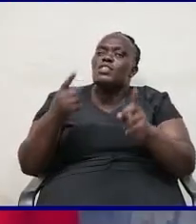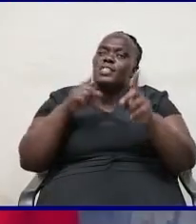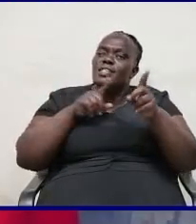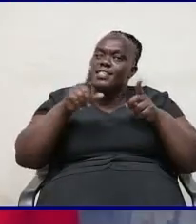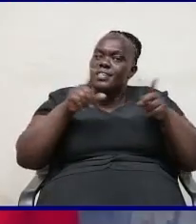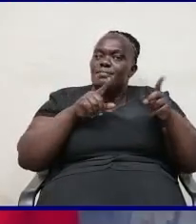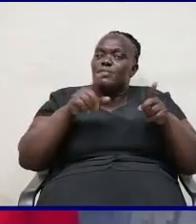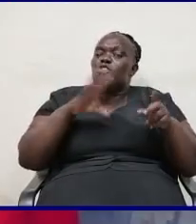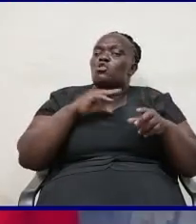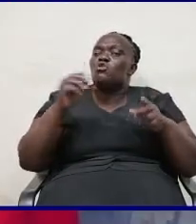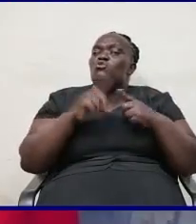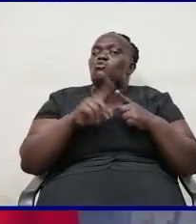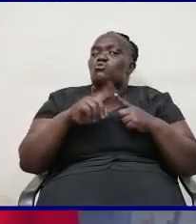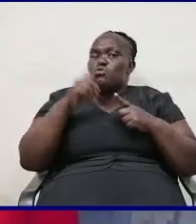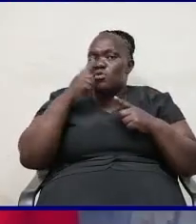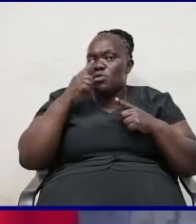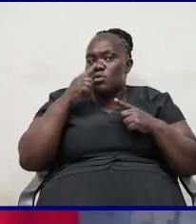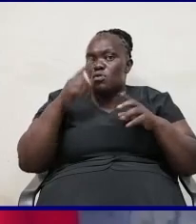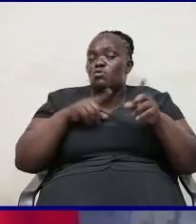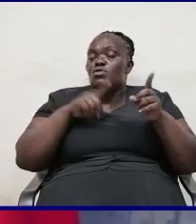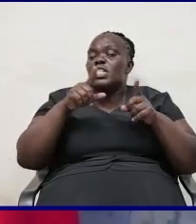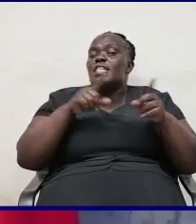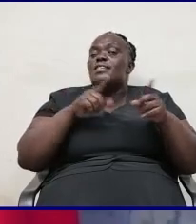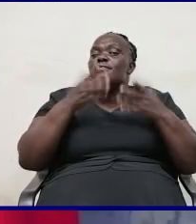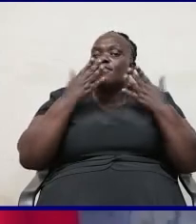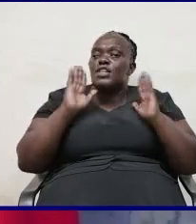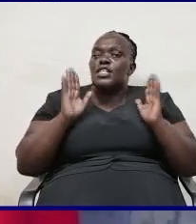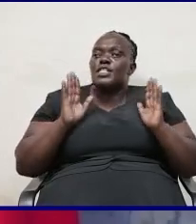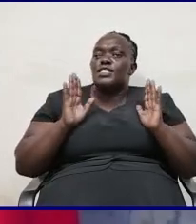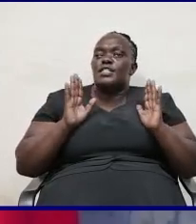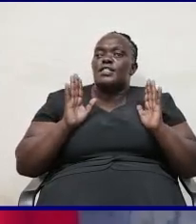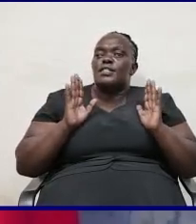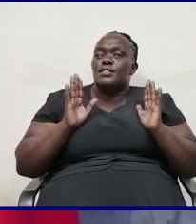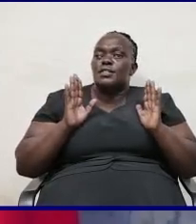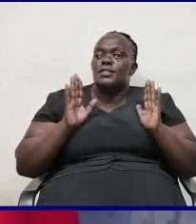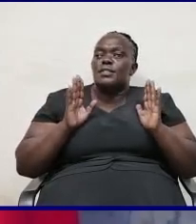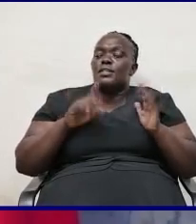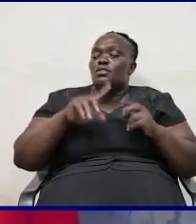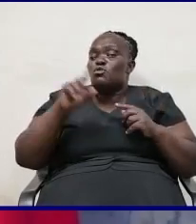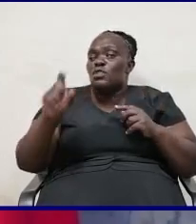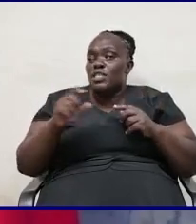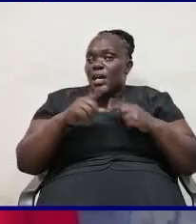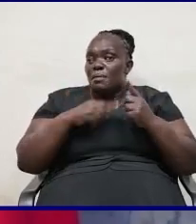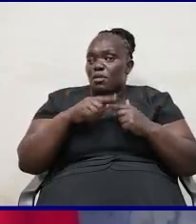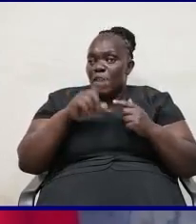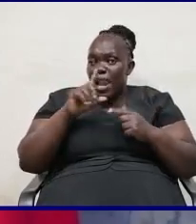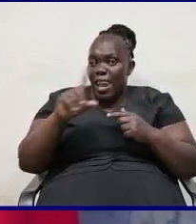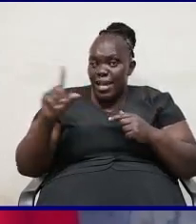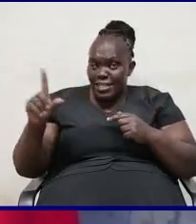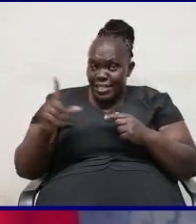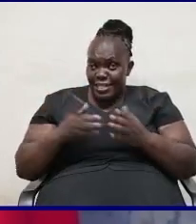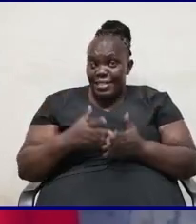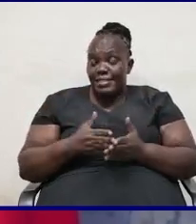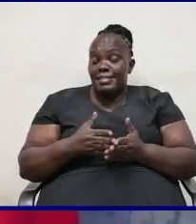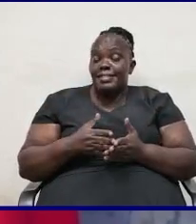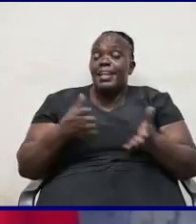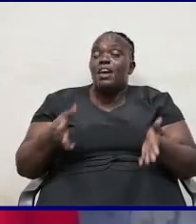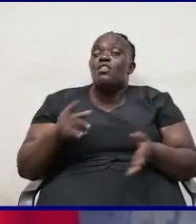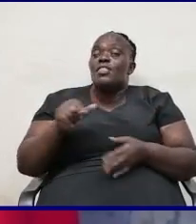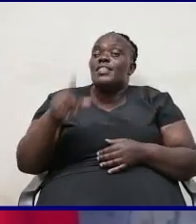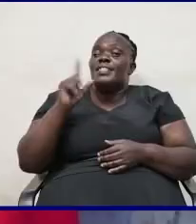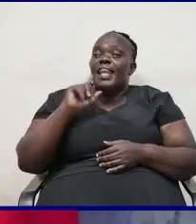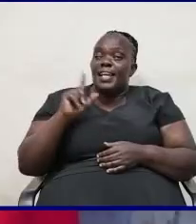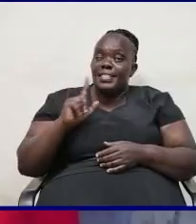We have also gone to Uganda to do farm trips. But you have asked a question about the licenses. Yes. Now,